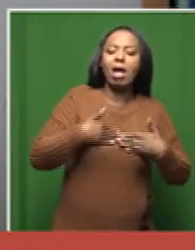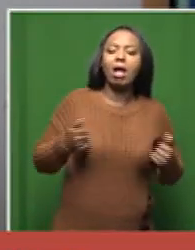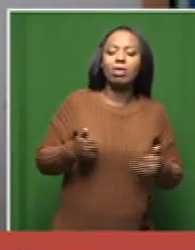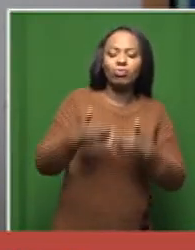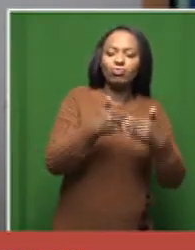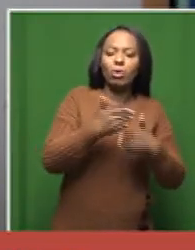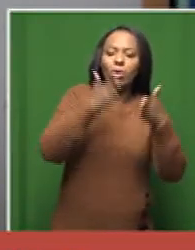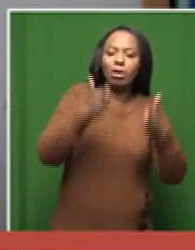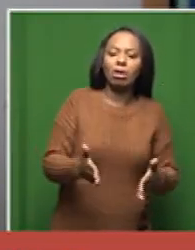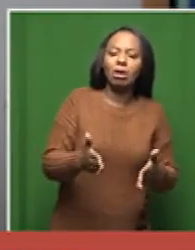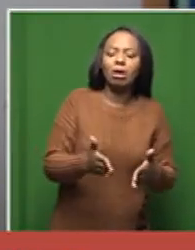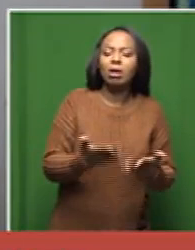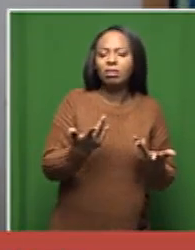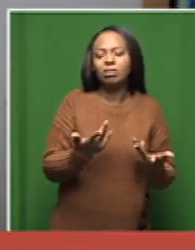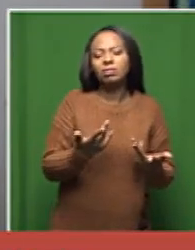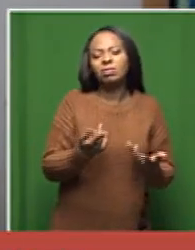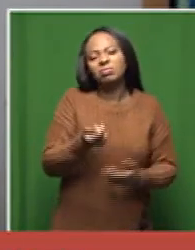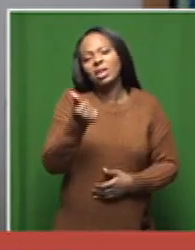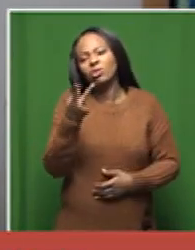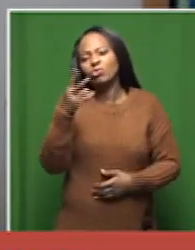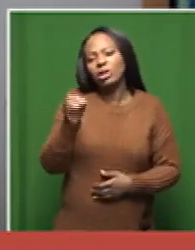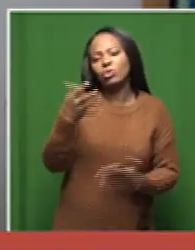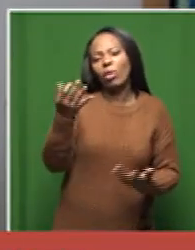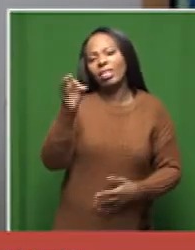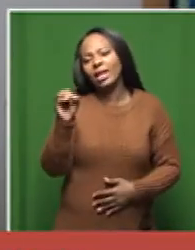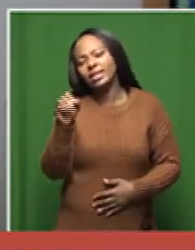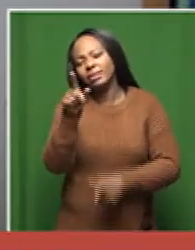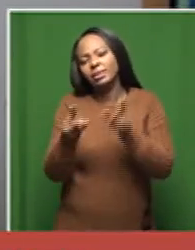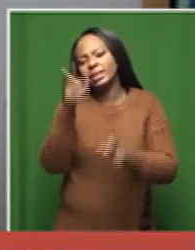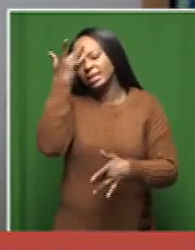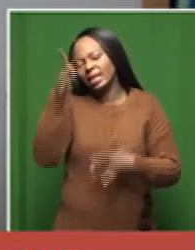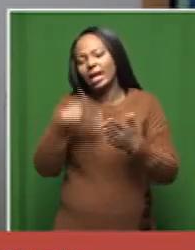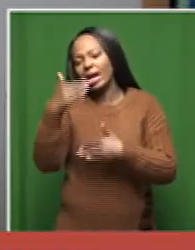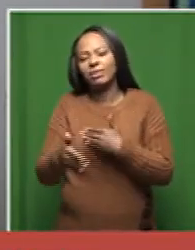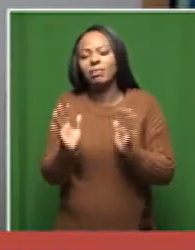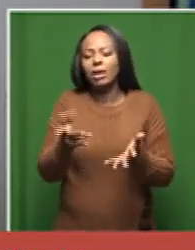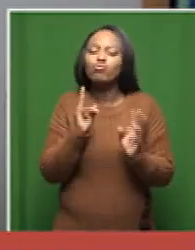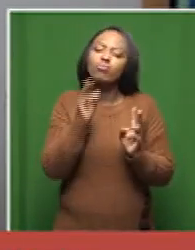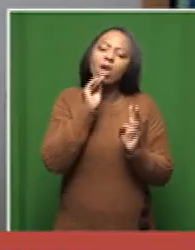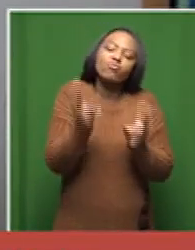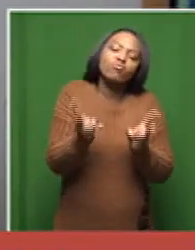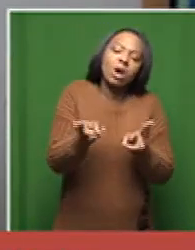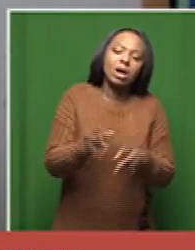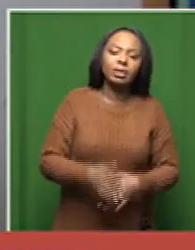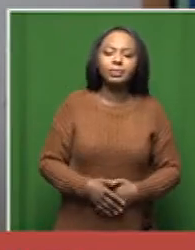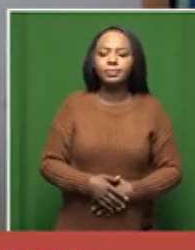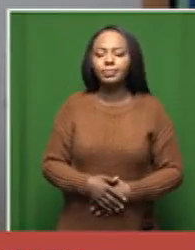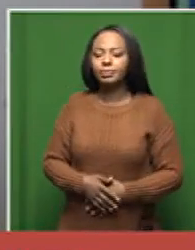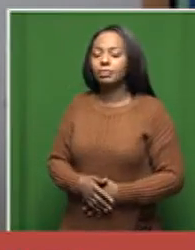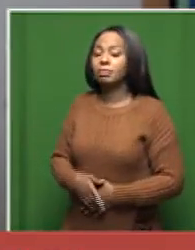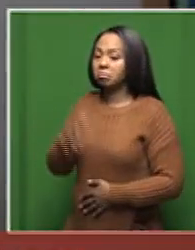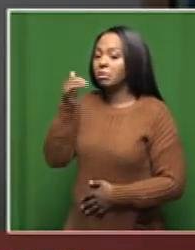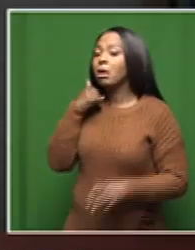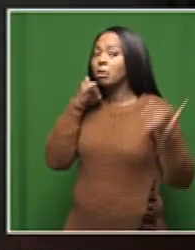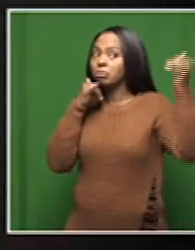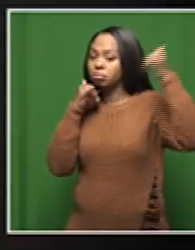probably of the order of about 20 or 30 of these breakthrough infections. So very uncommon. All right, we are probably going to get a few callers